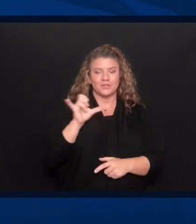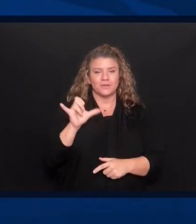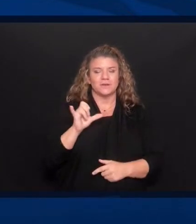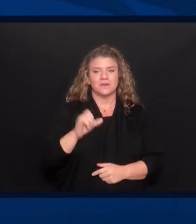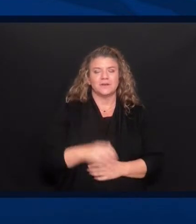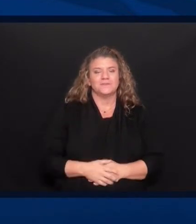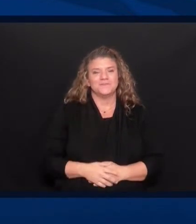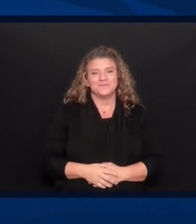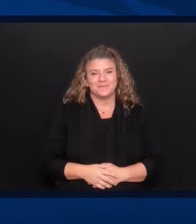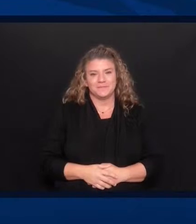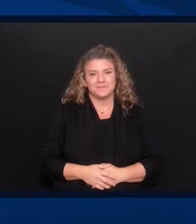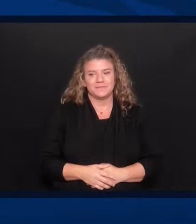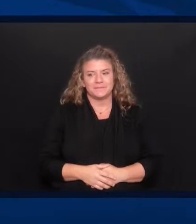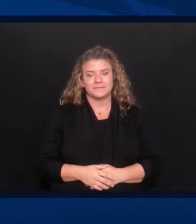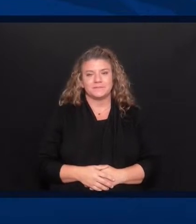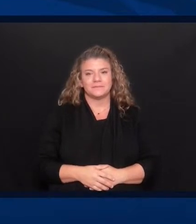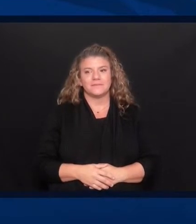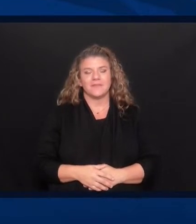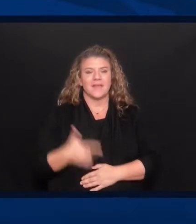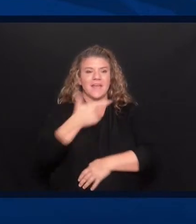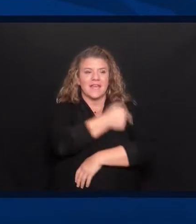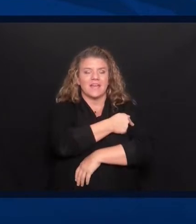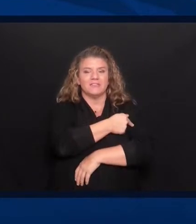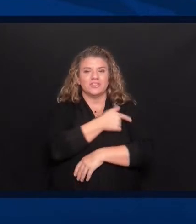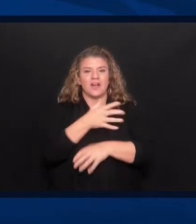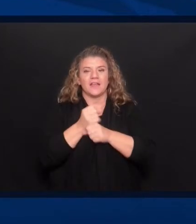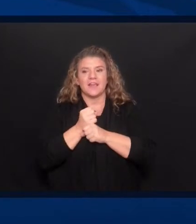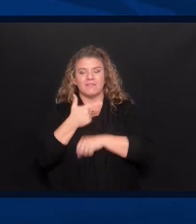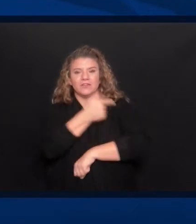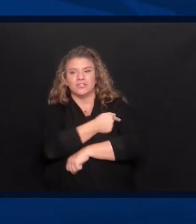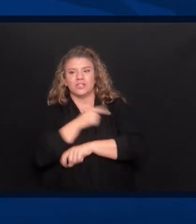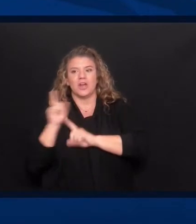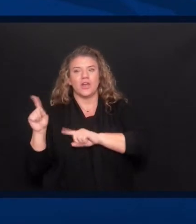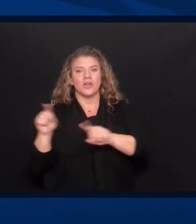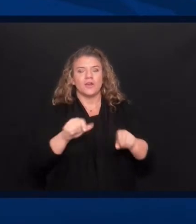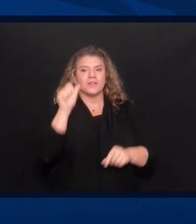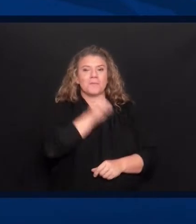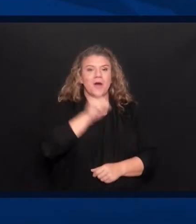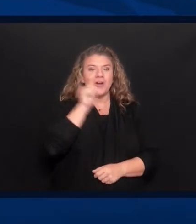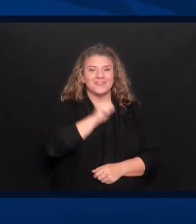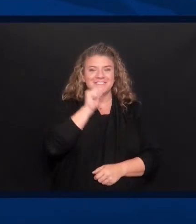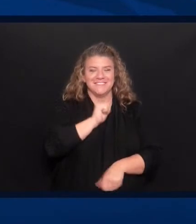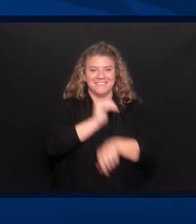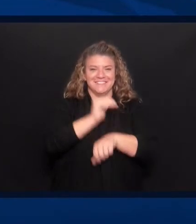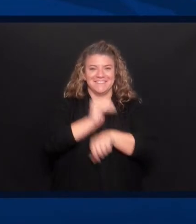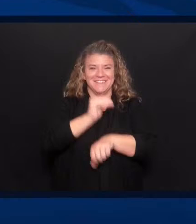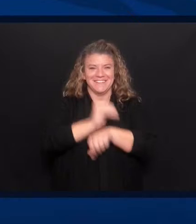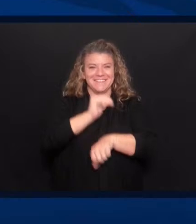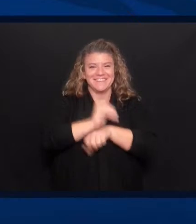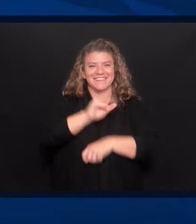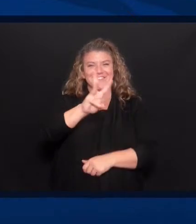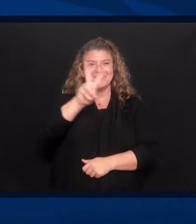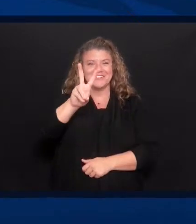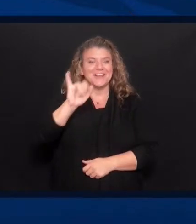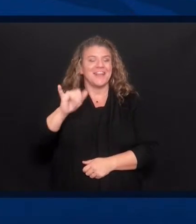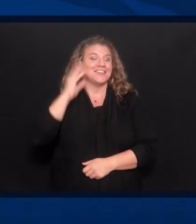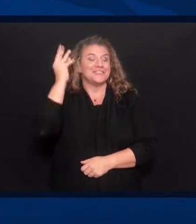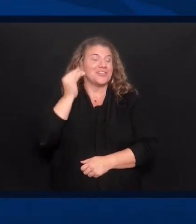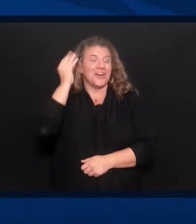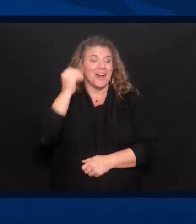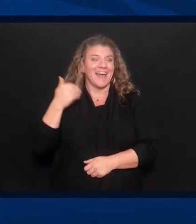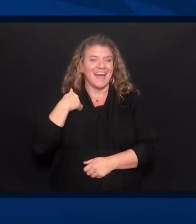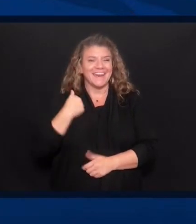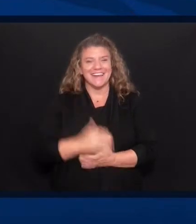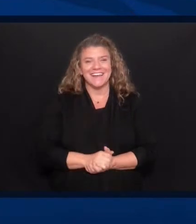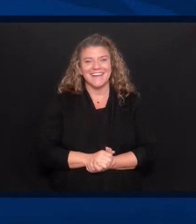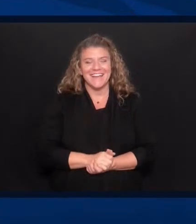called Get a Shot, Do a Shot, and go around all the bars in West Virginia tonight. Just a thought. Anyhow,